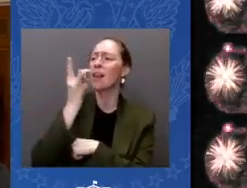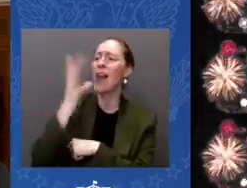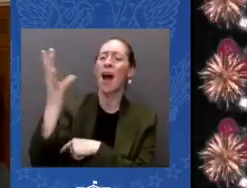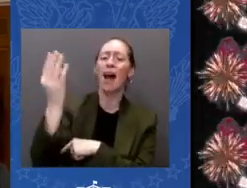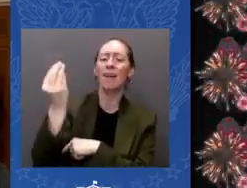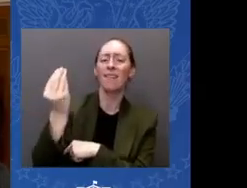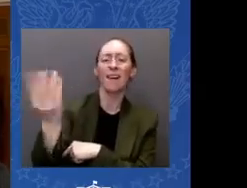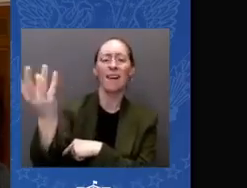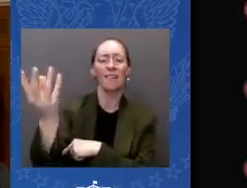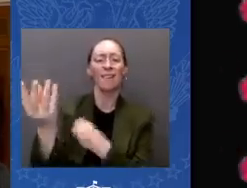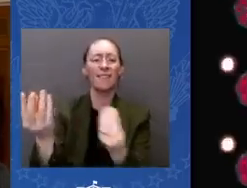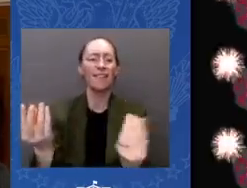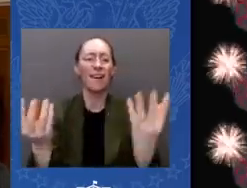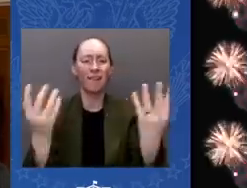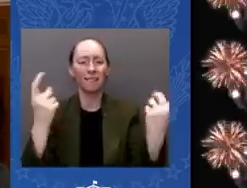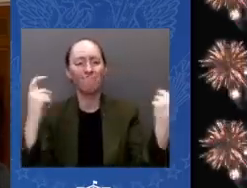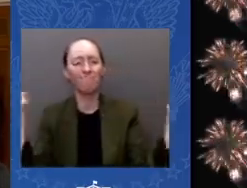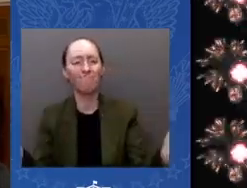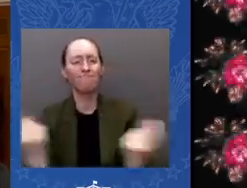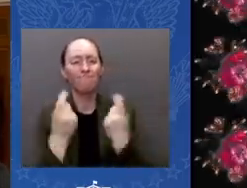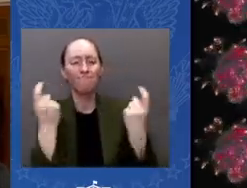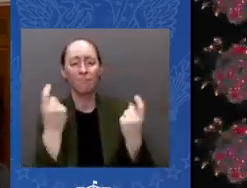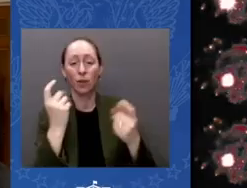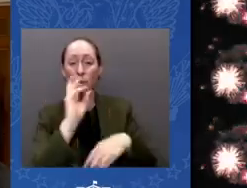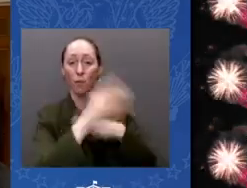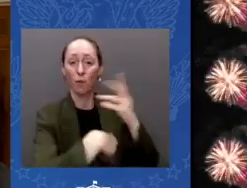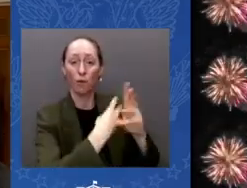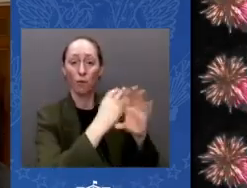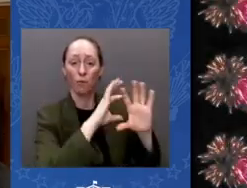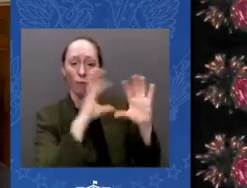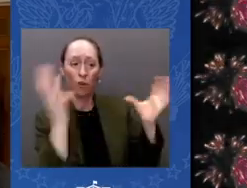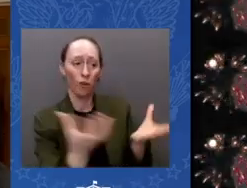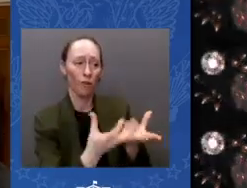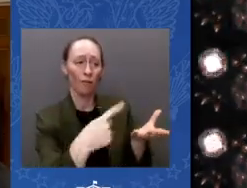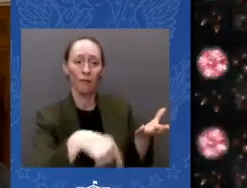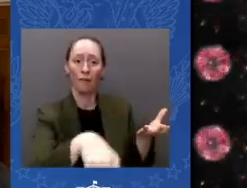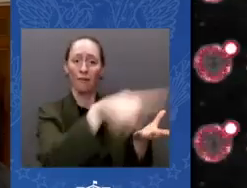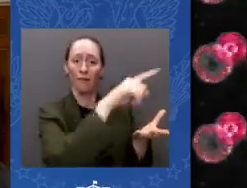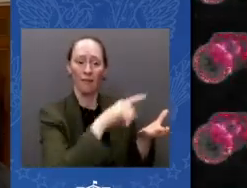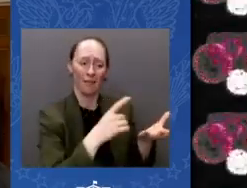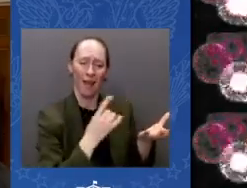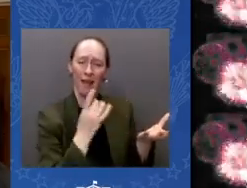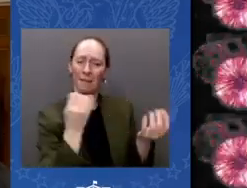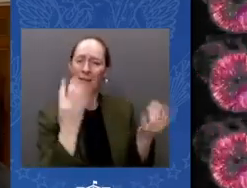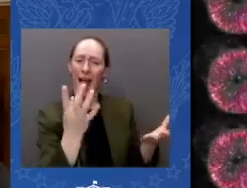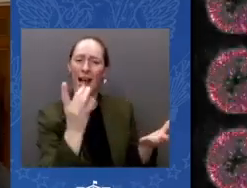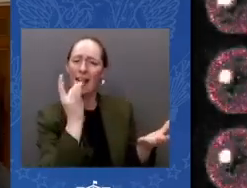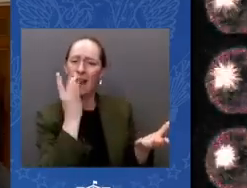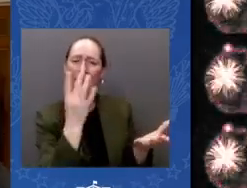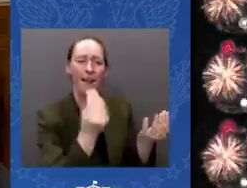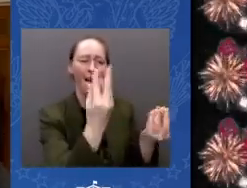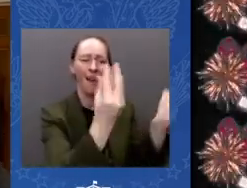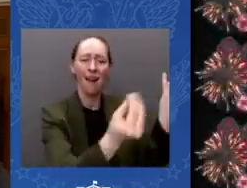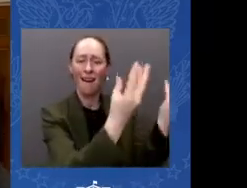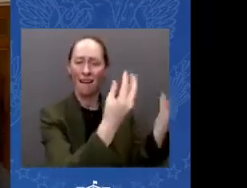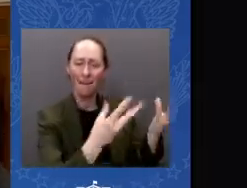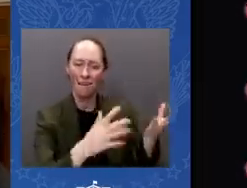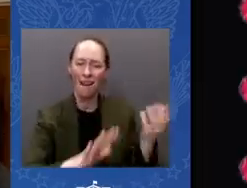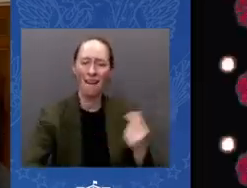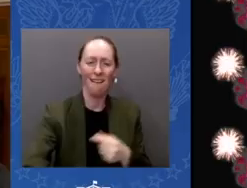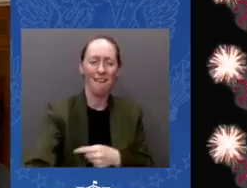ourselves. We also are reminded to shine our light in the